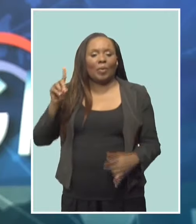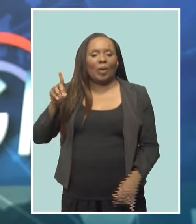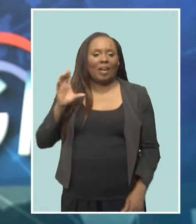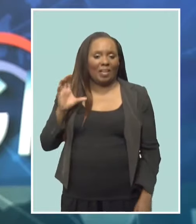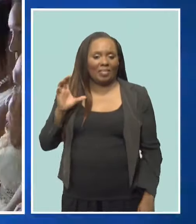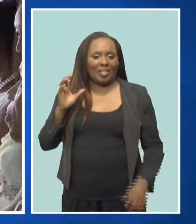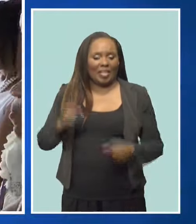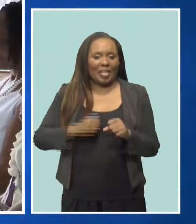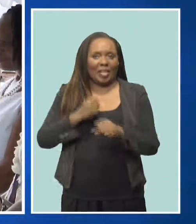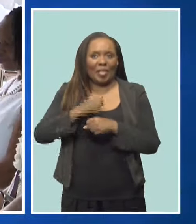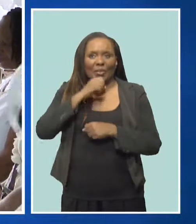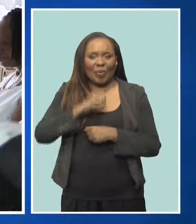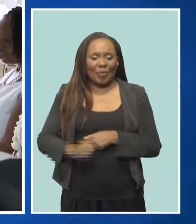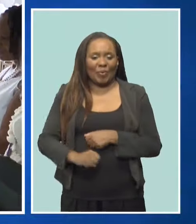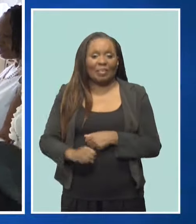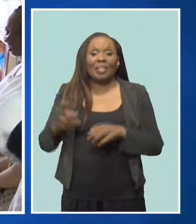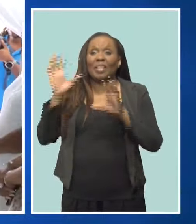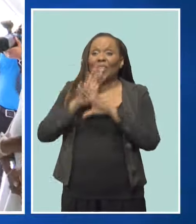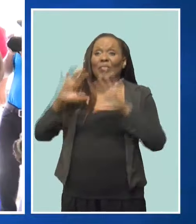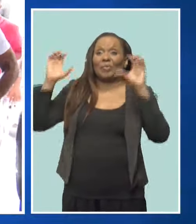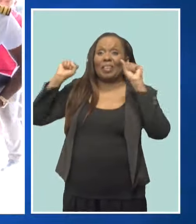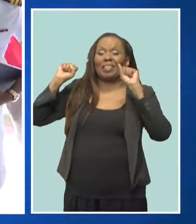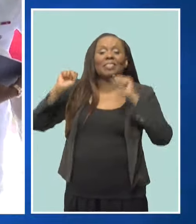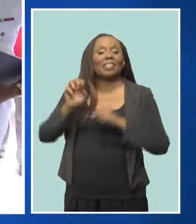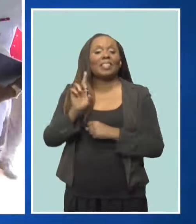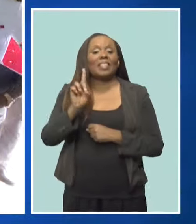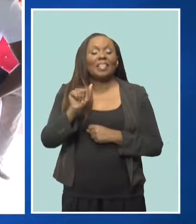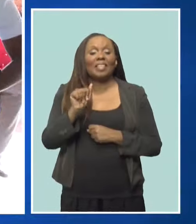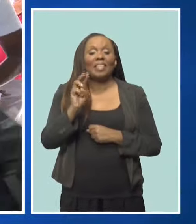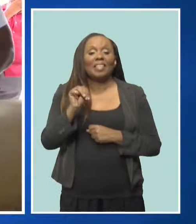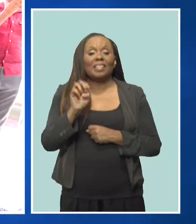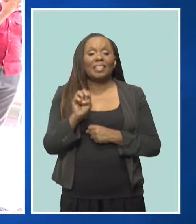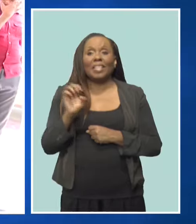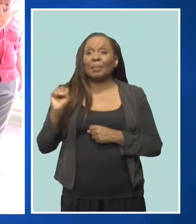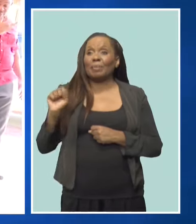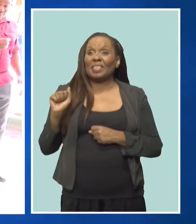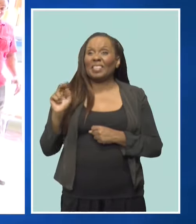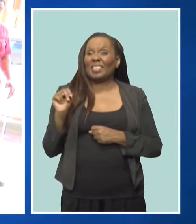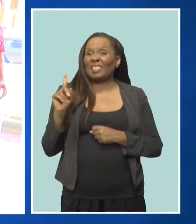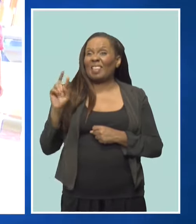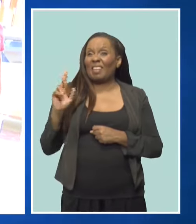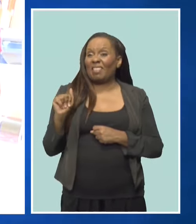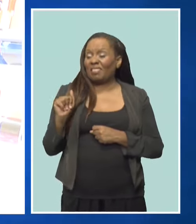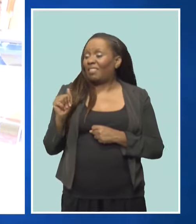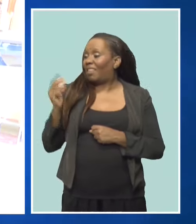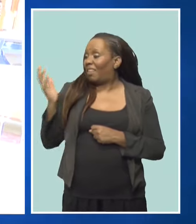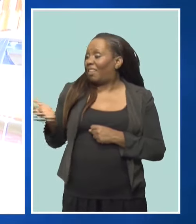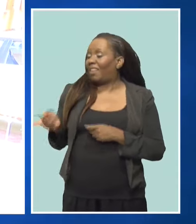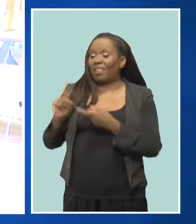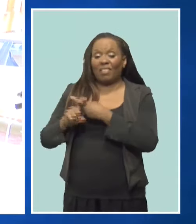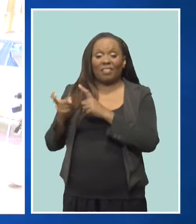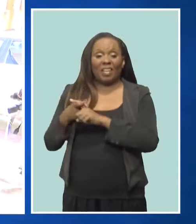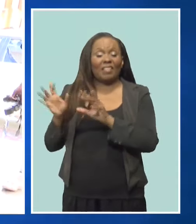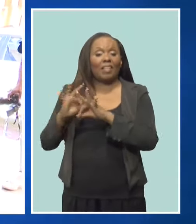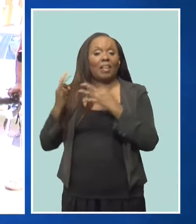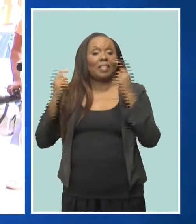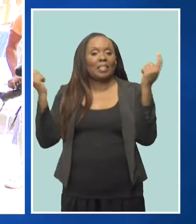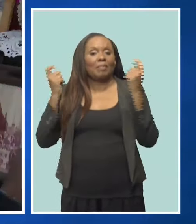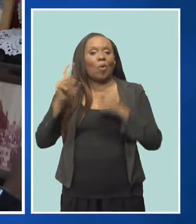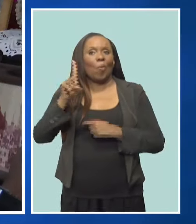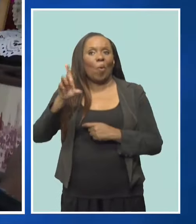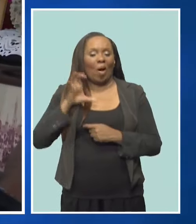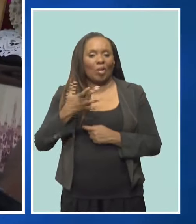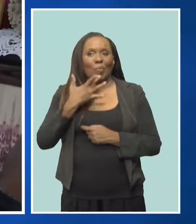As President, Her Excellency the Most Honourable Dame Sandra Mason joined family, friends and well-wishers to celebrate her 100th